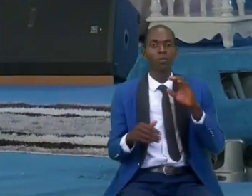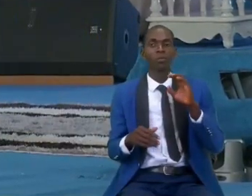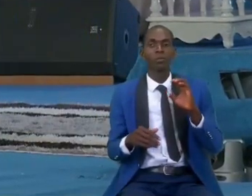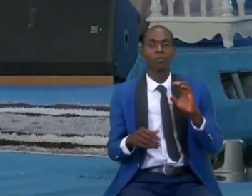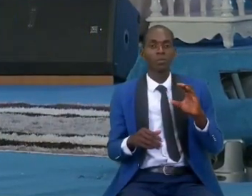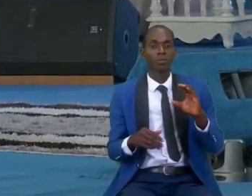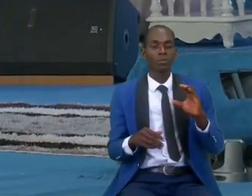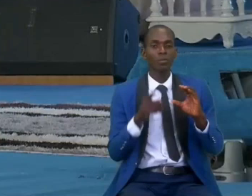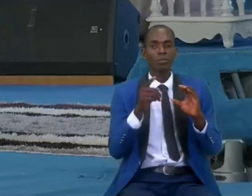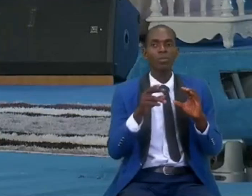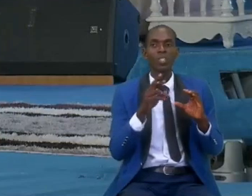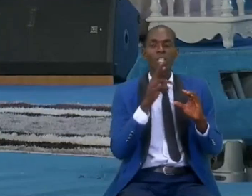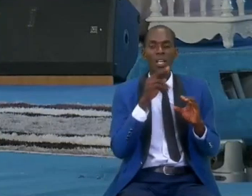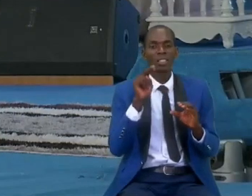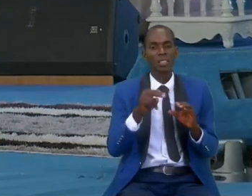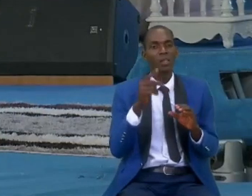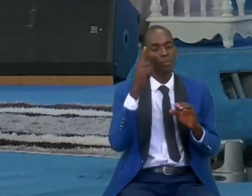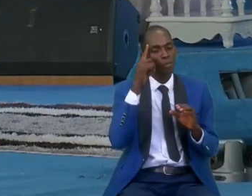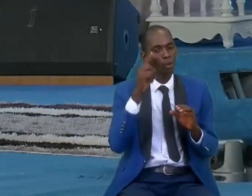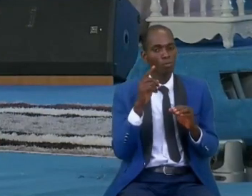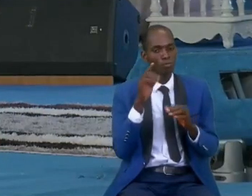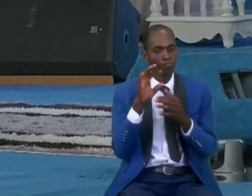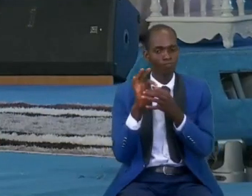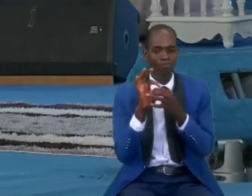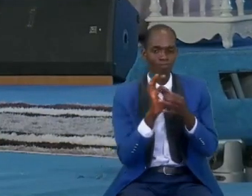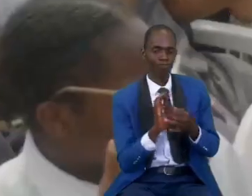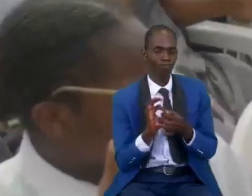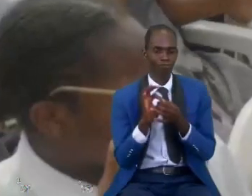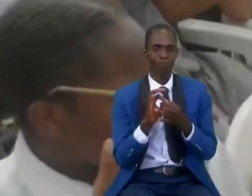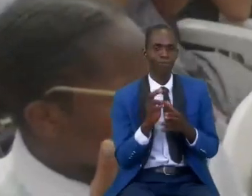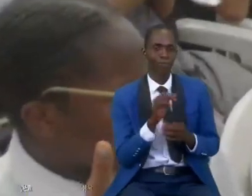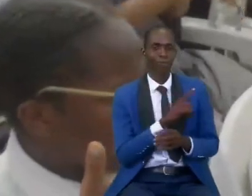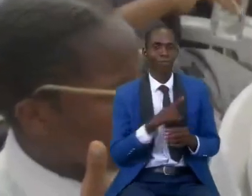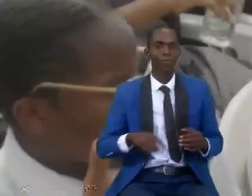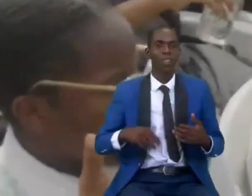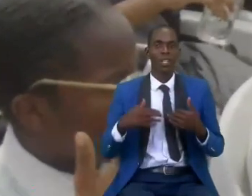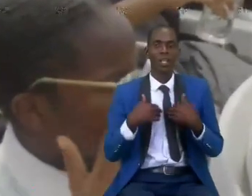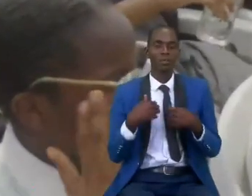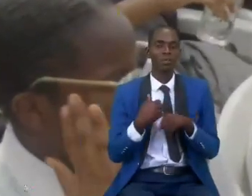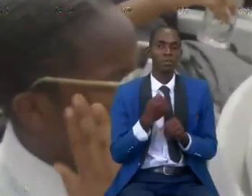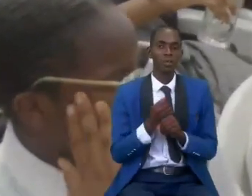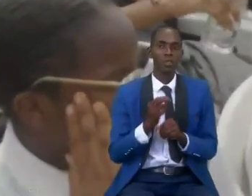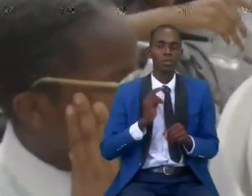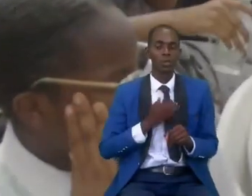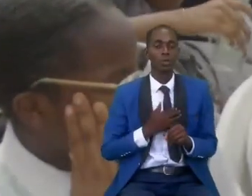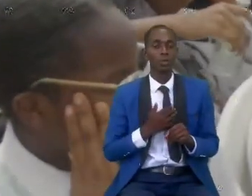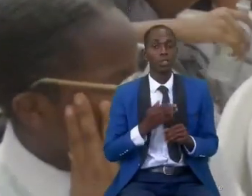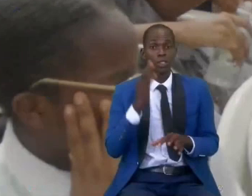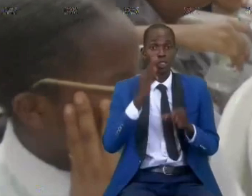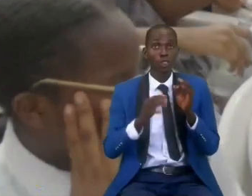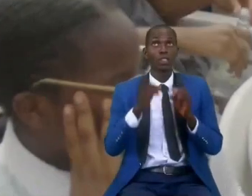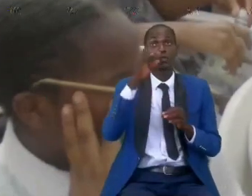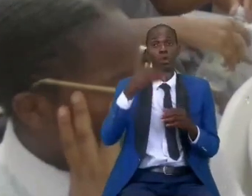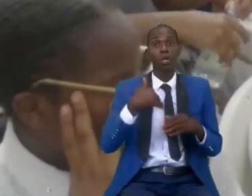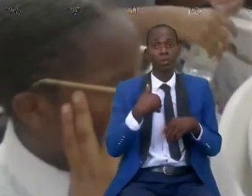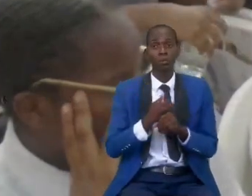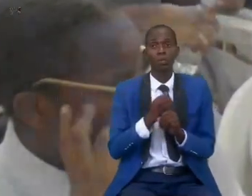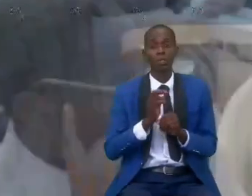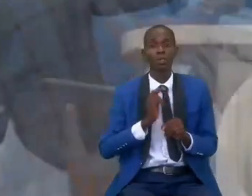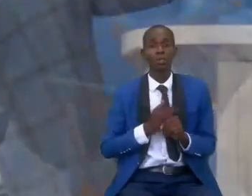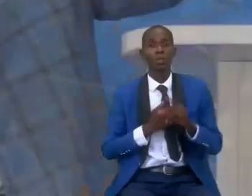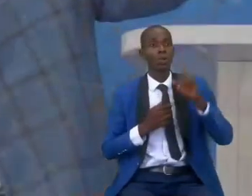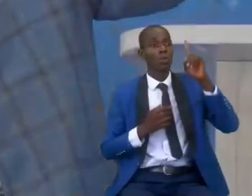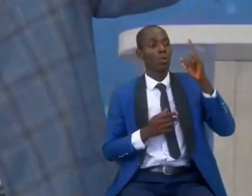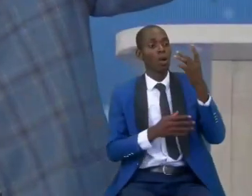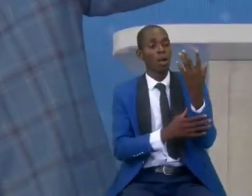made us, one hand alone, exterior, skillful, cannot do it all. It cannot tell